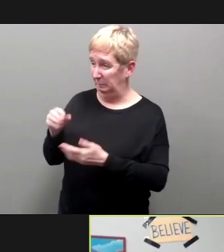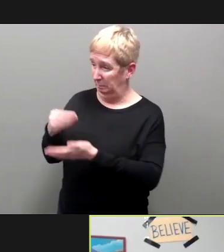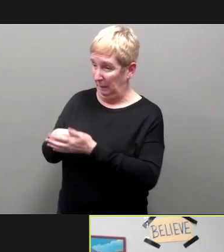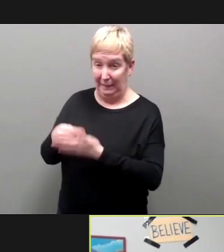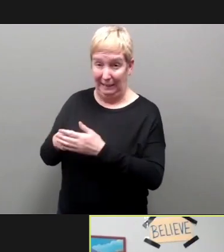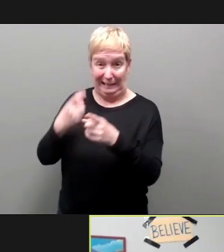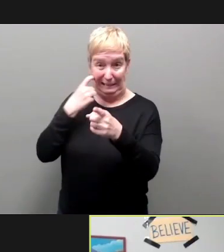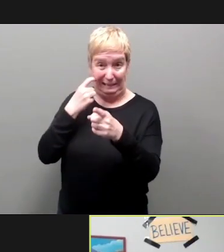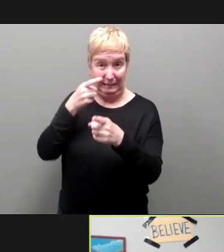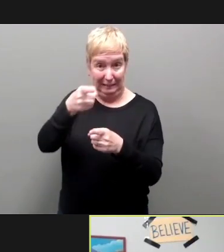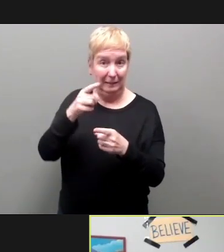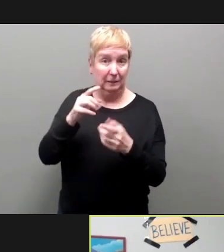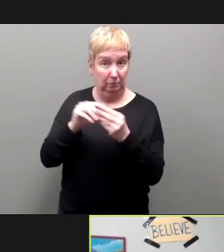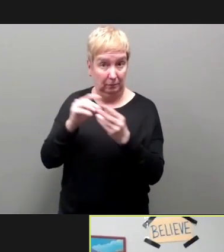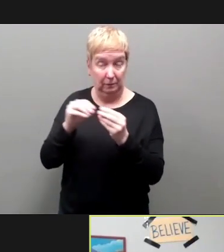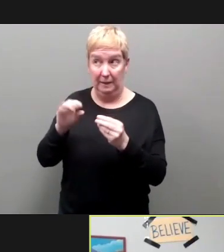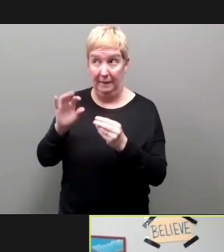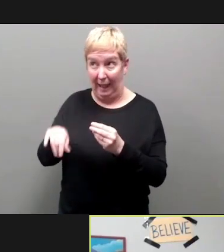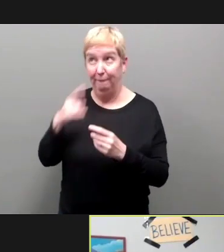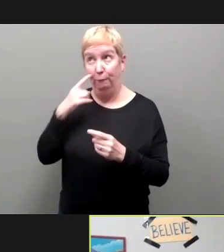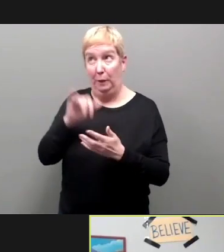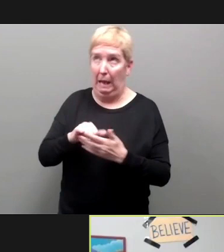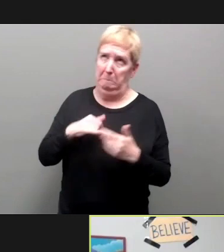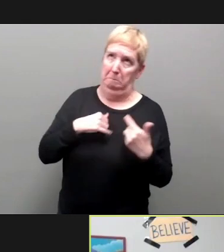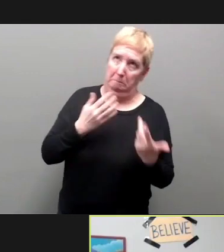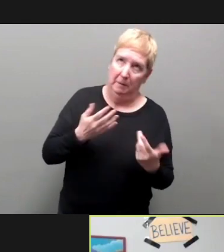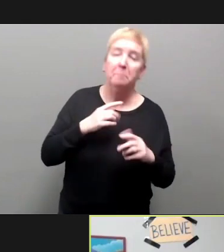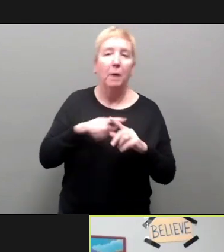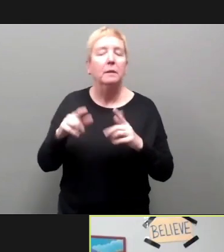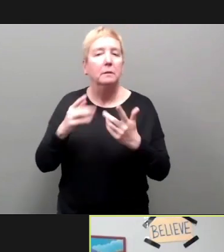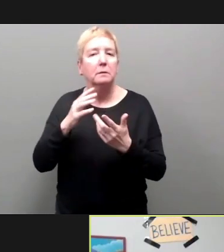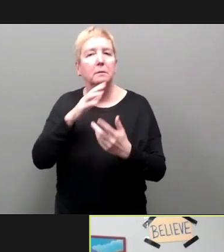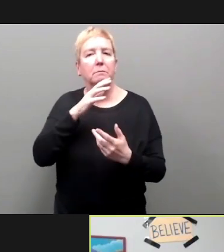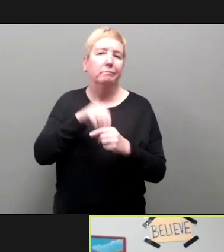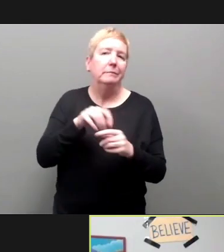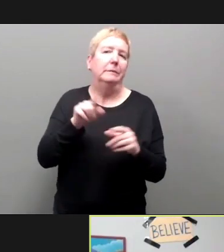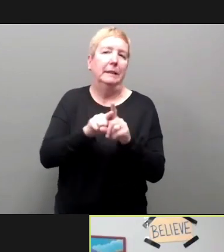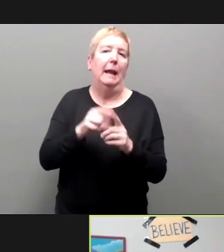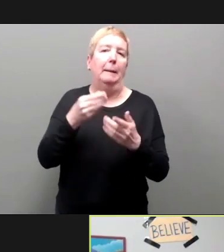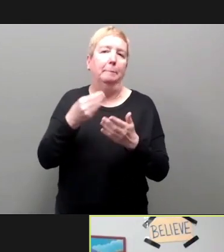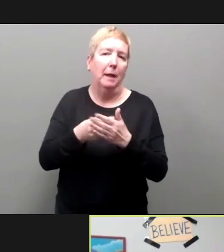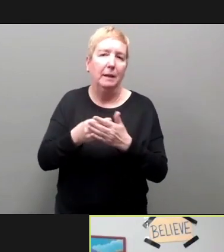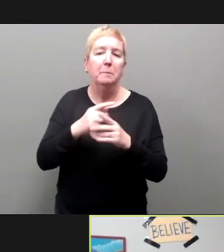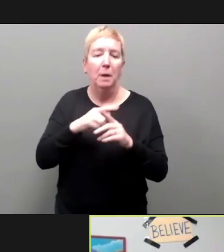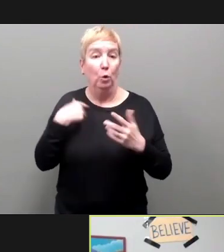doing for rapid testing for kids and a lot of other